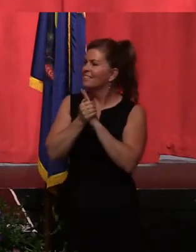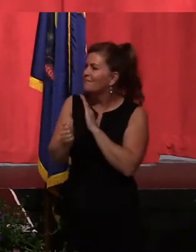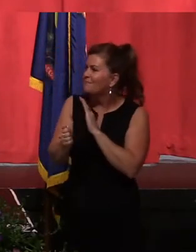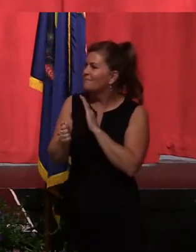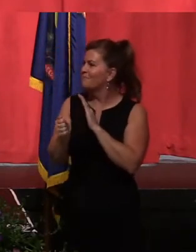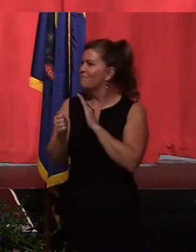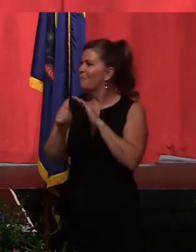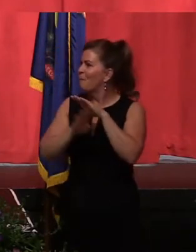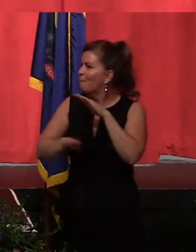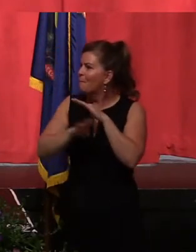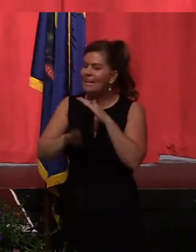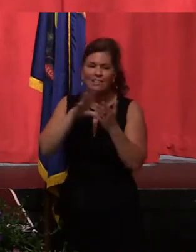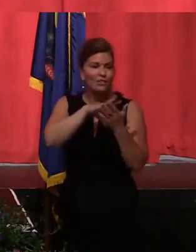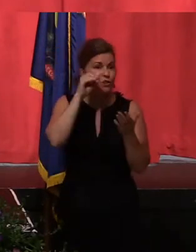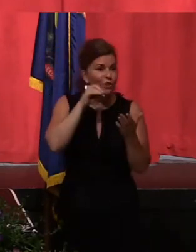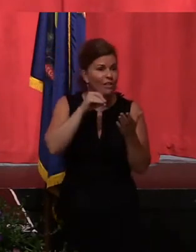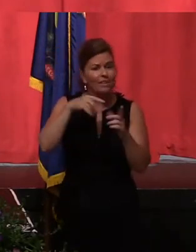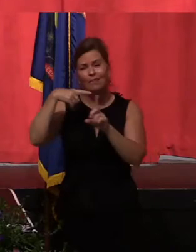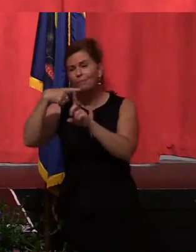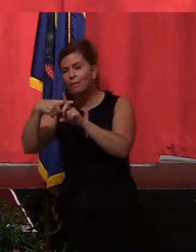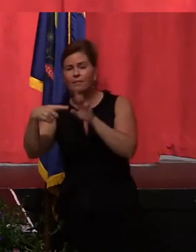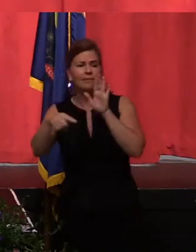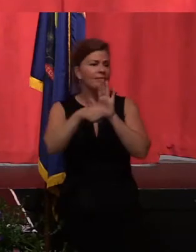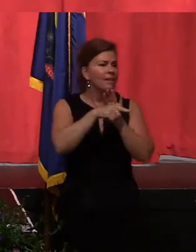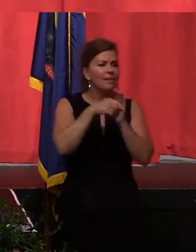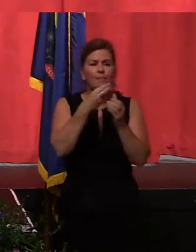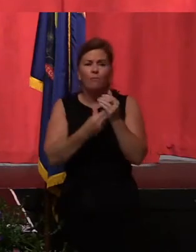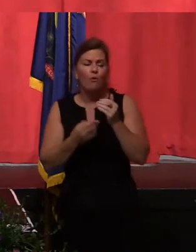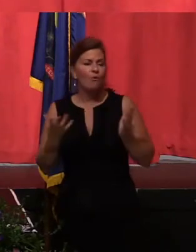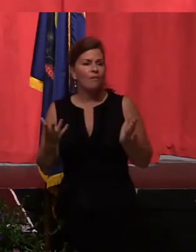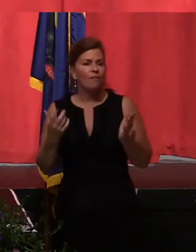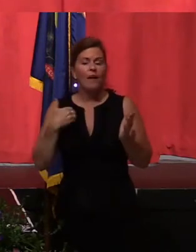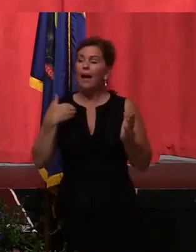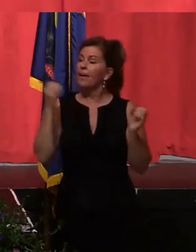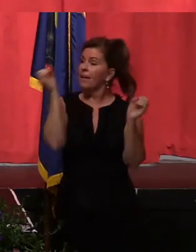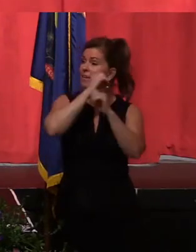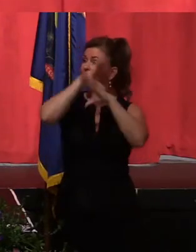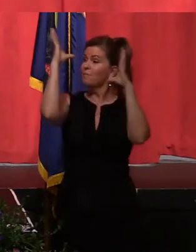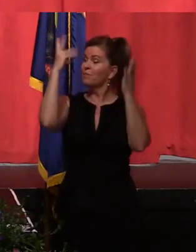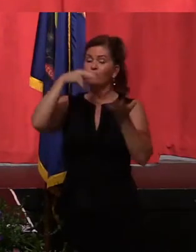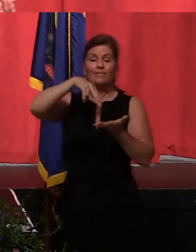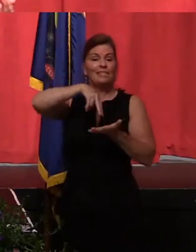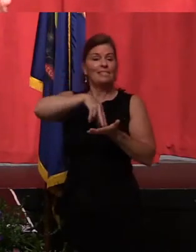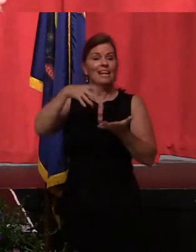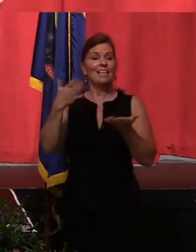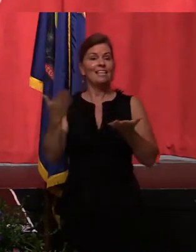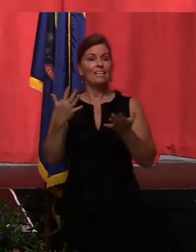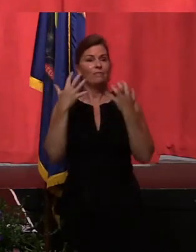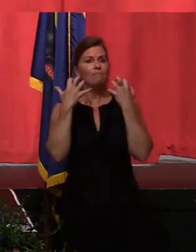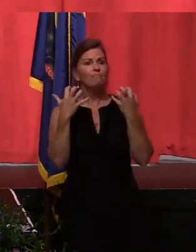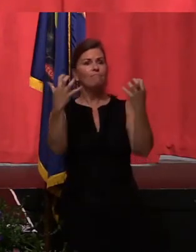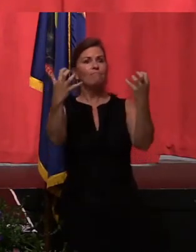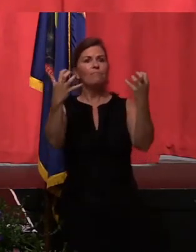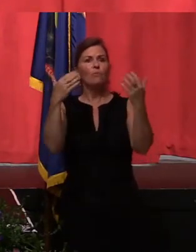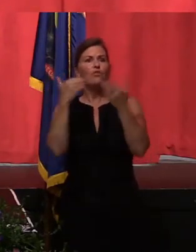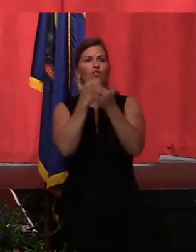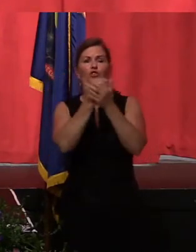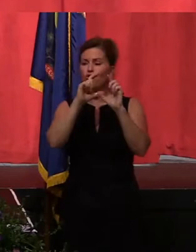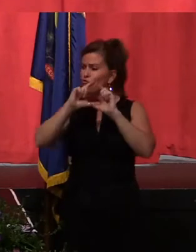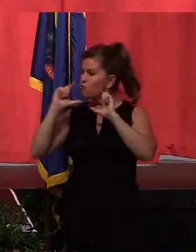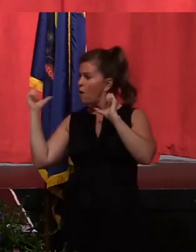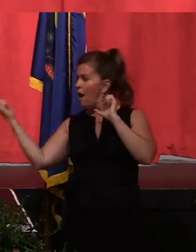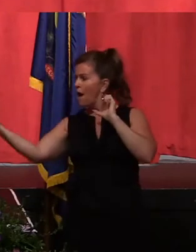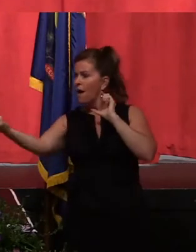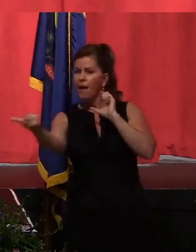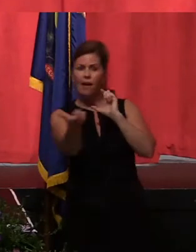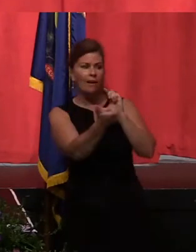the good and the not so good times. I had an image of standing in front of you with a new track surrounding us and the band